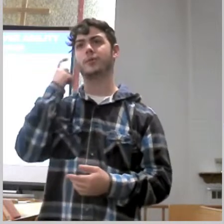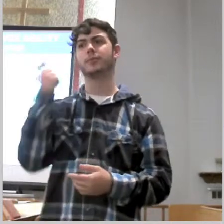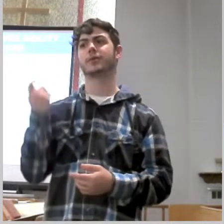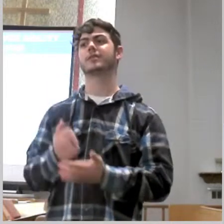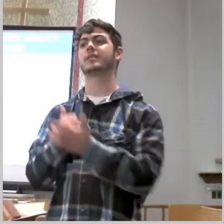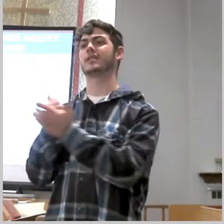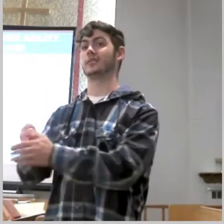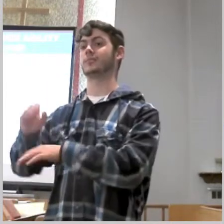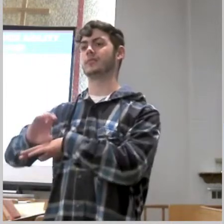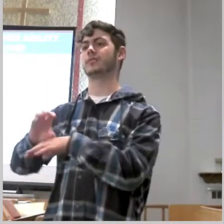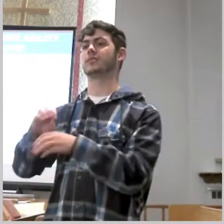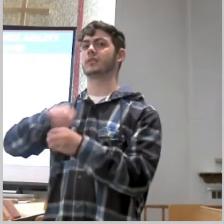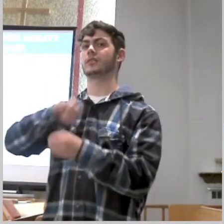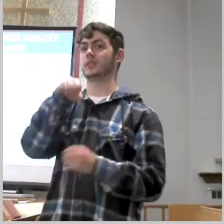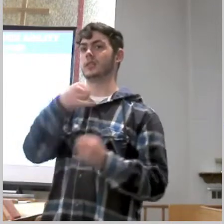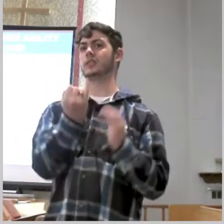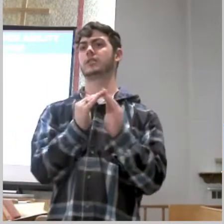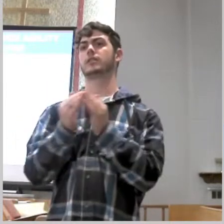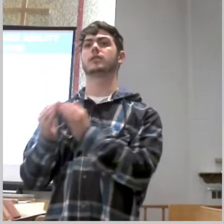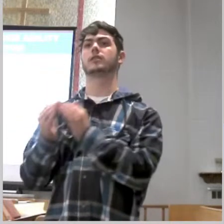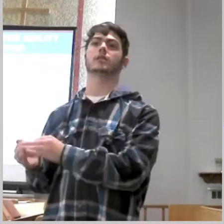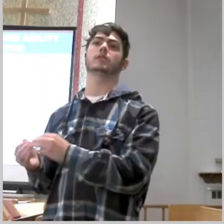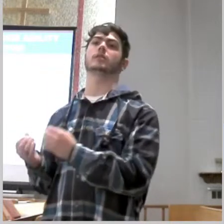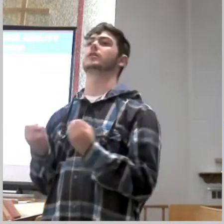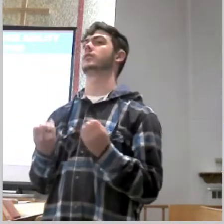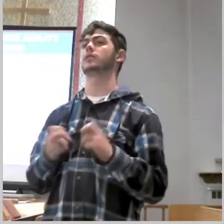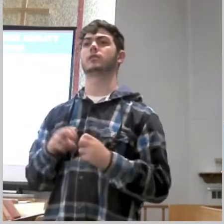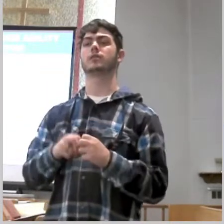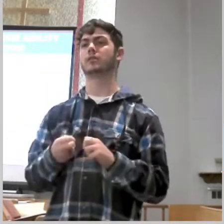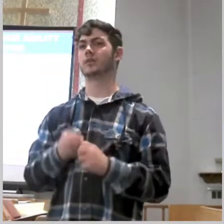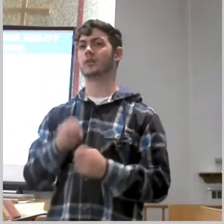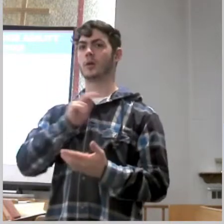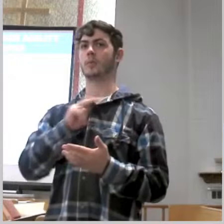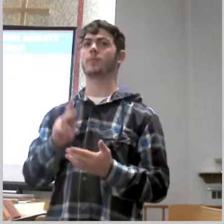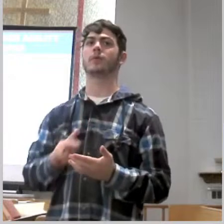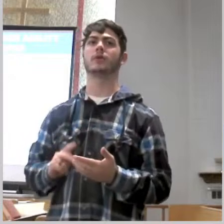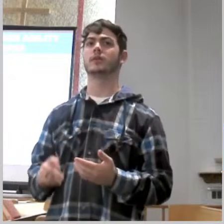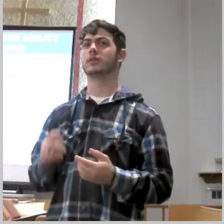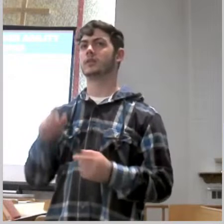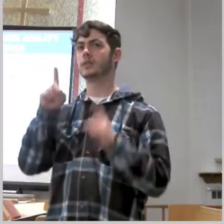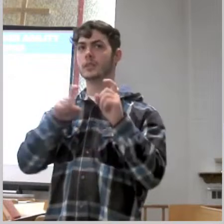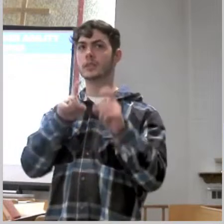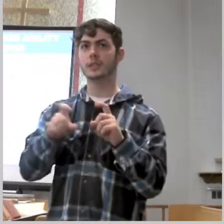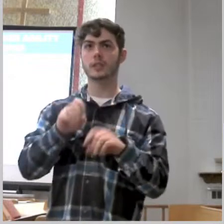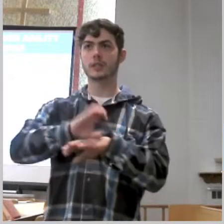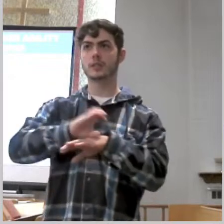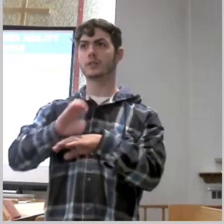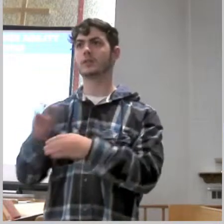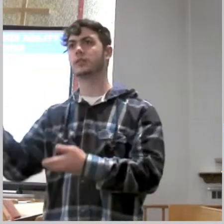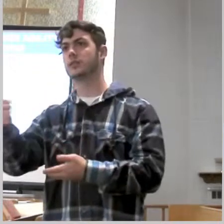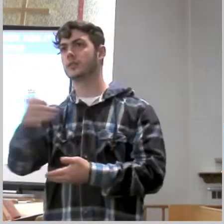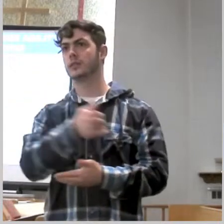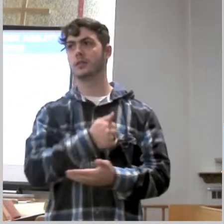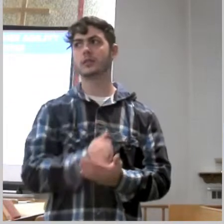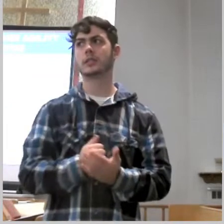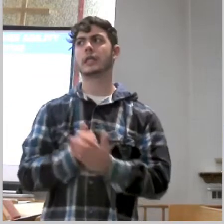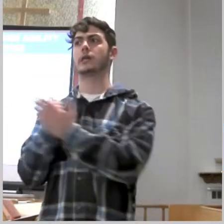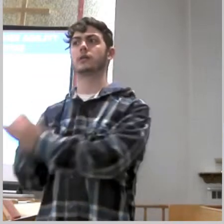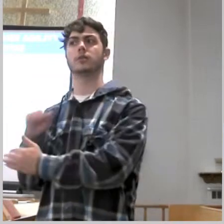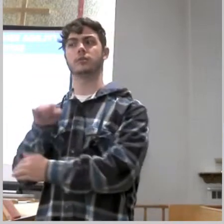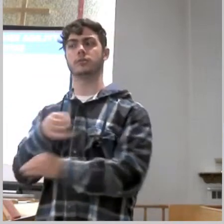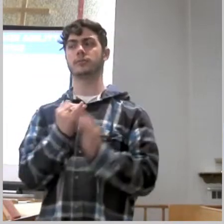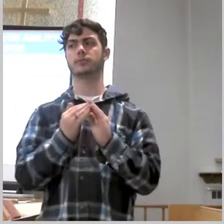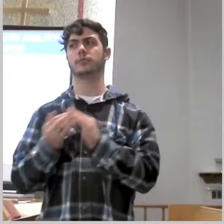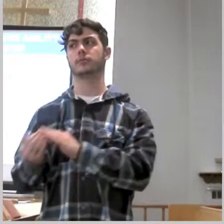because they were going through some extreme times. And so Paul was gathering a collection from all the churches to help Jerusalem. And